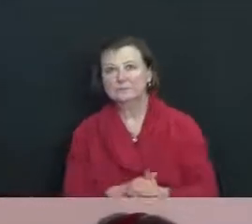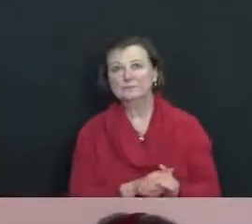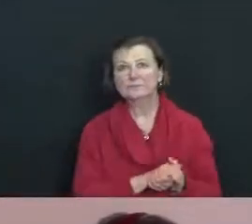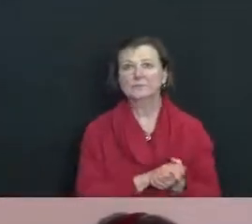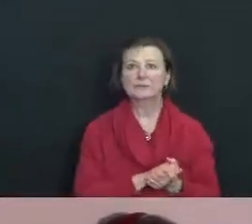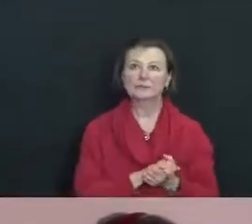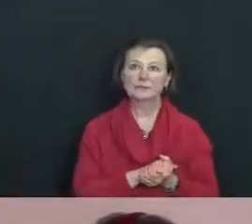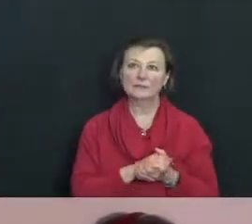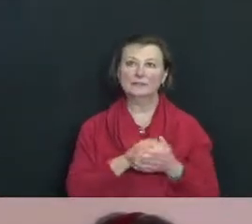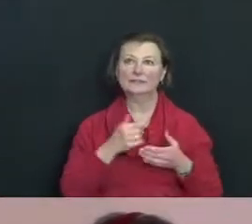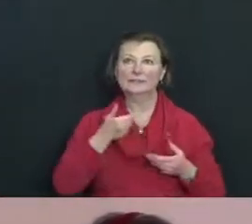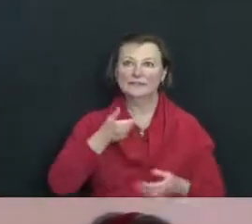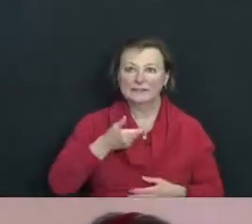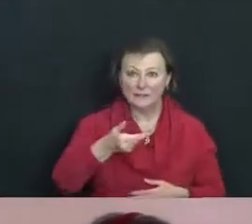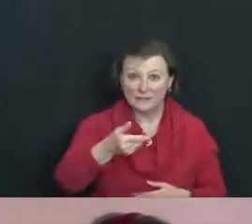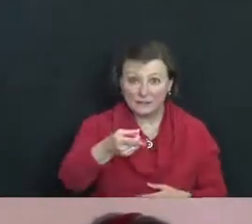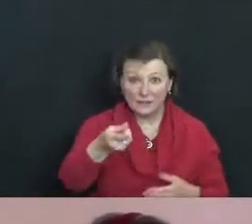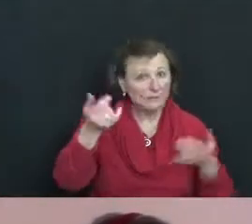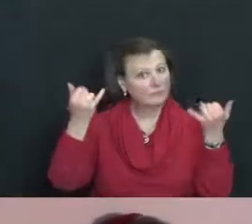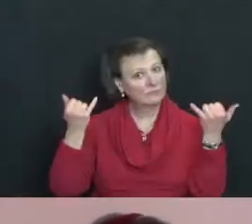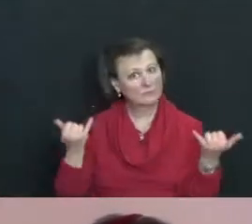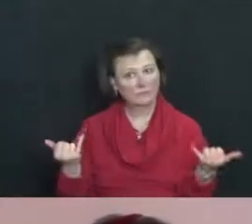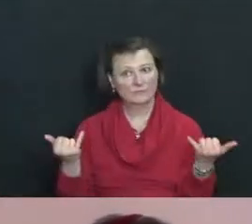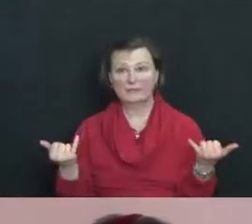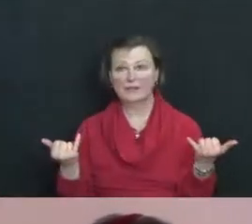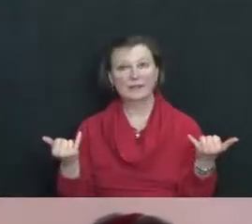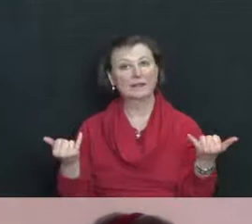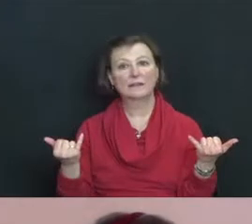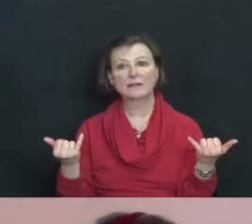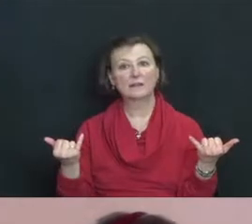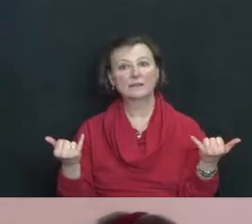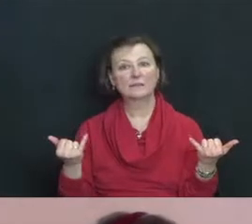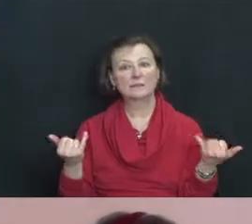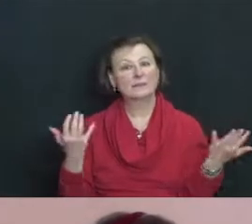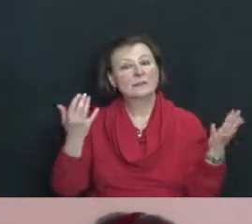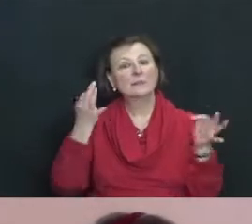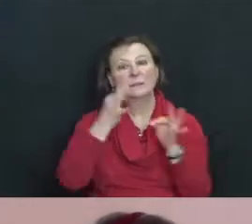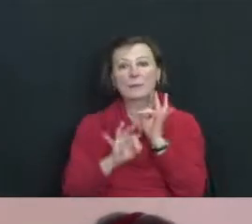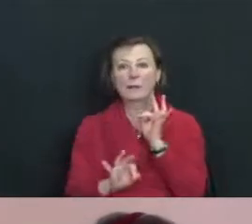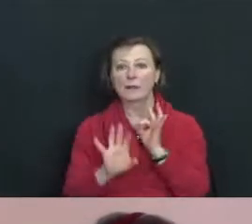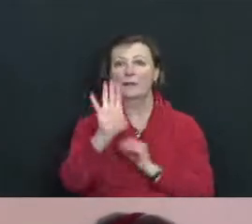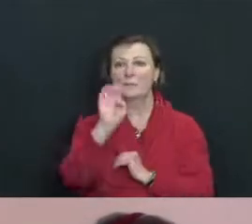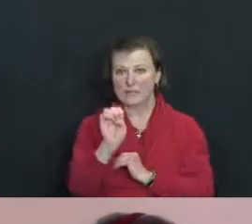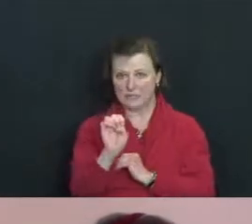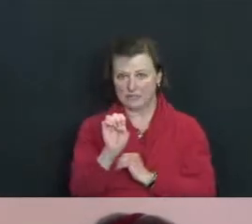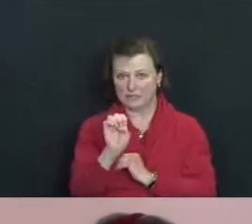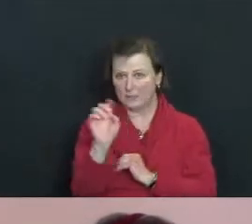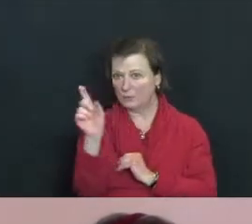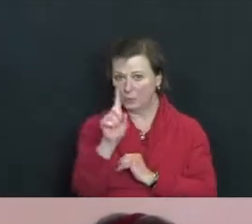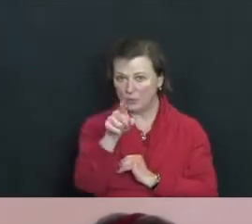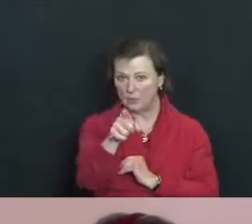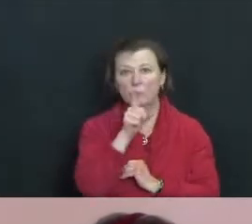I invite you now to simply be where you are in this moment in time.